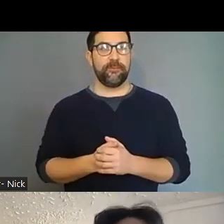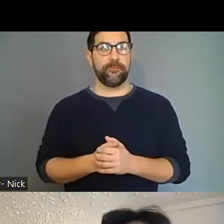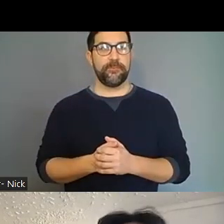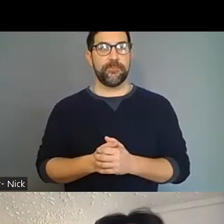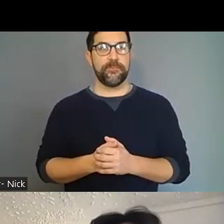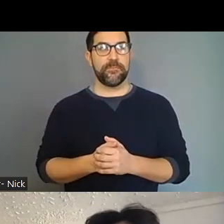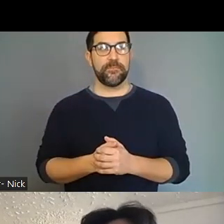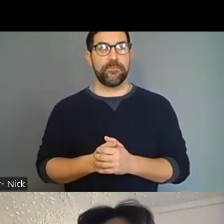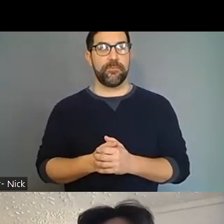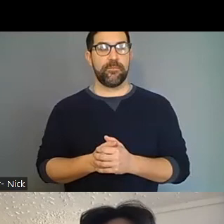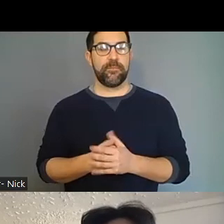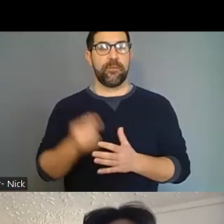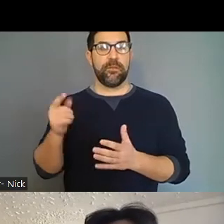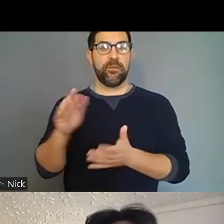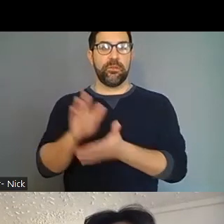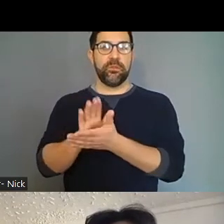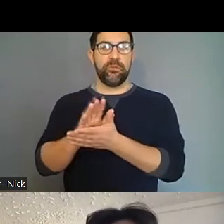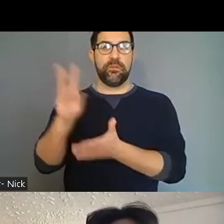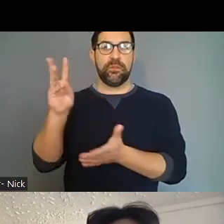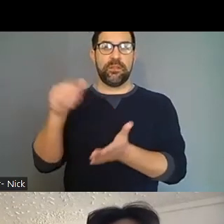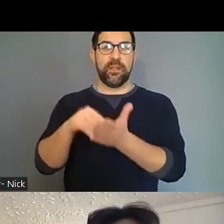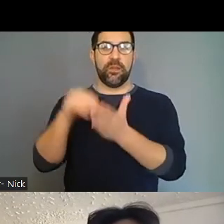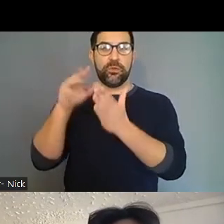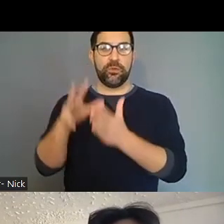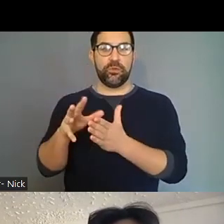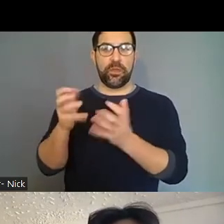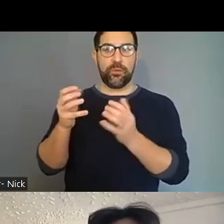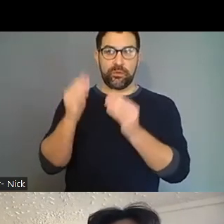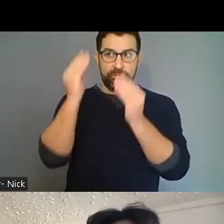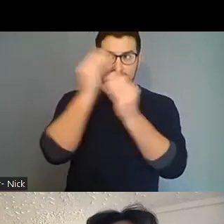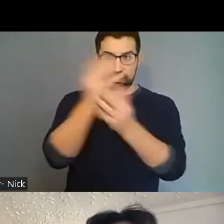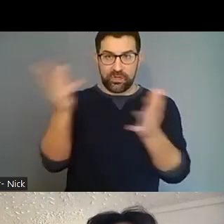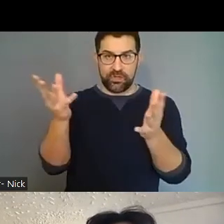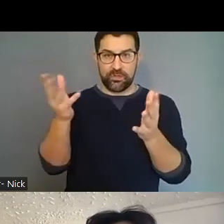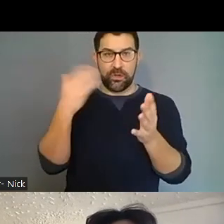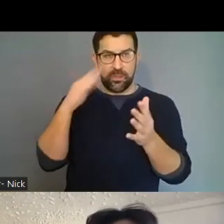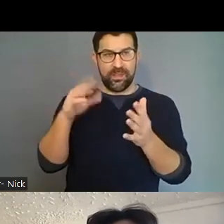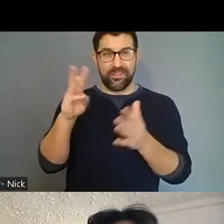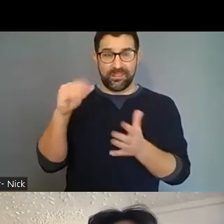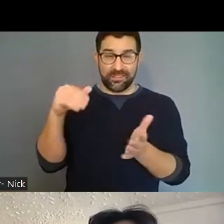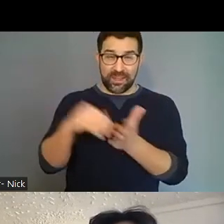We come from a school of 6,000 students. I wanted to put that out there because that number is pretty significant.